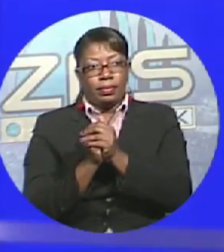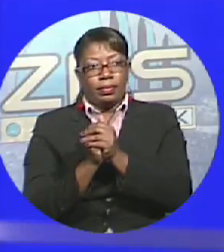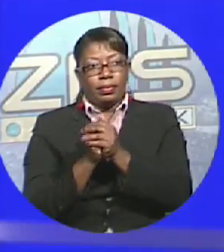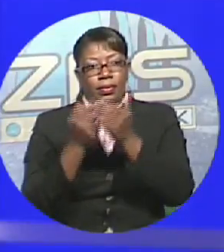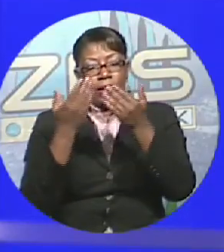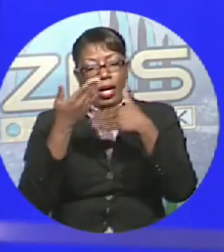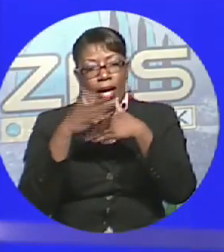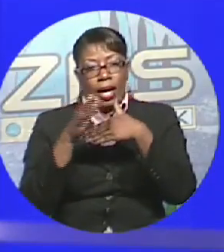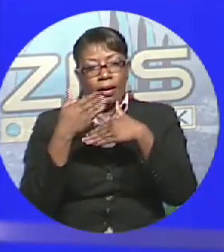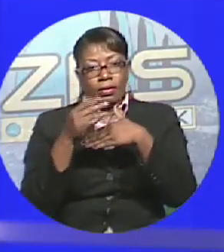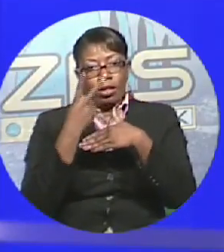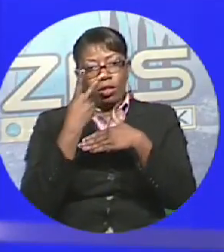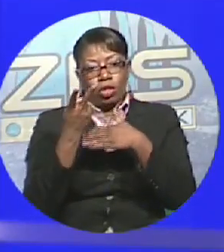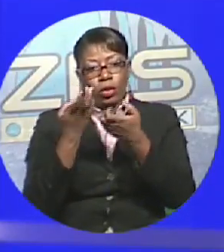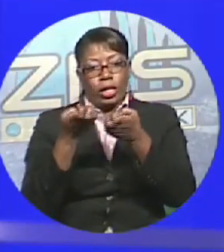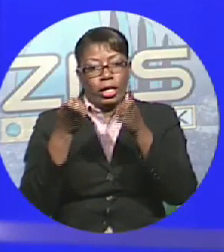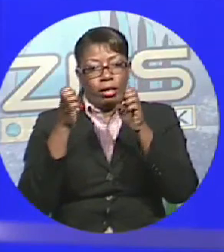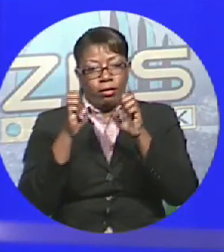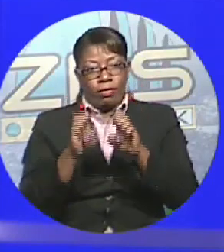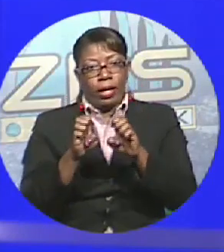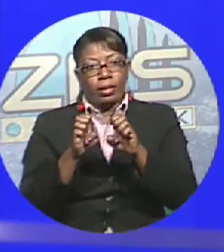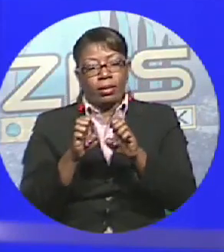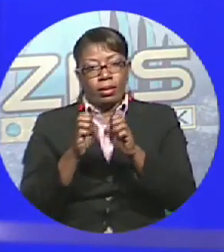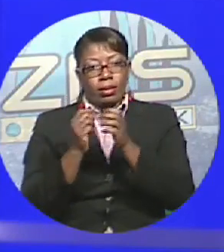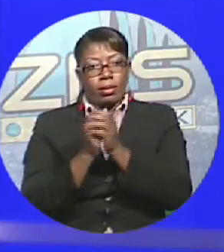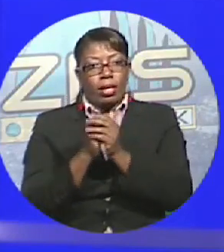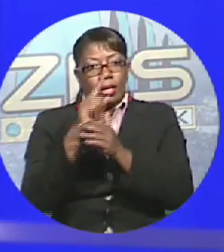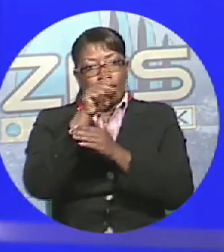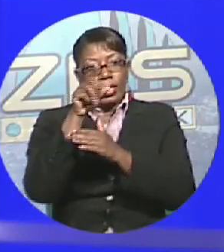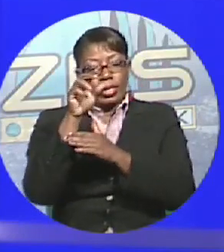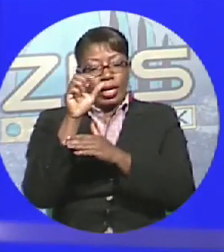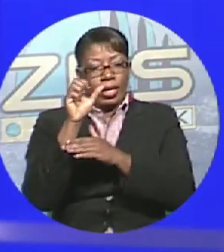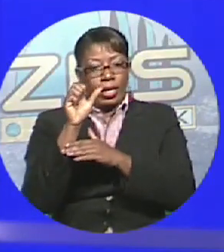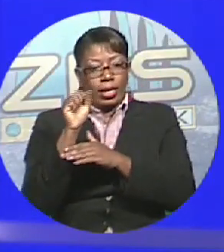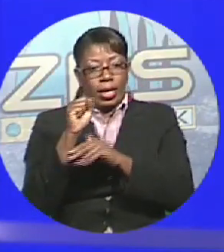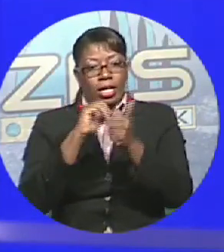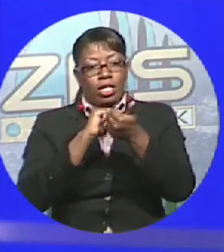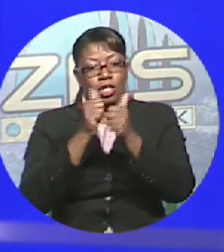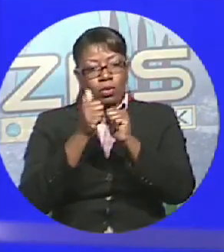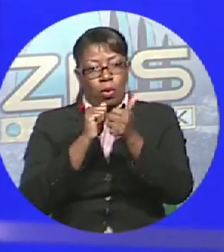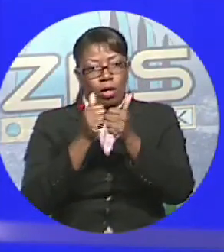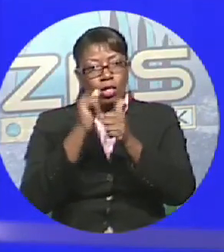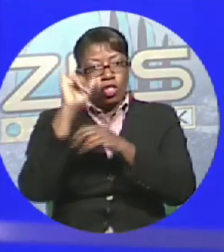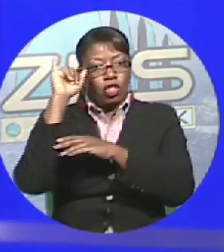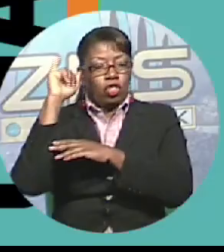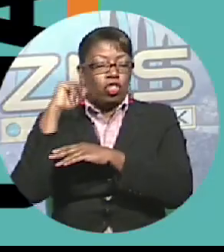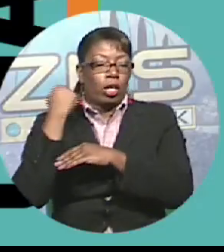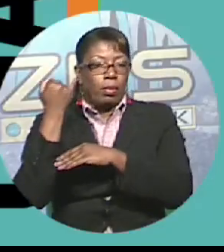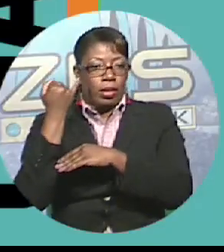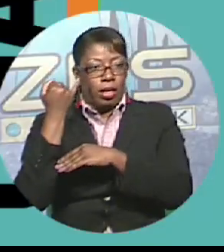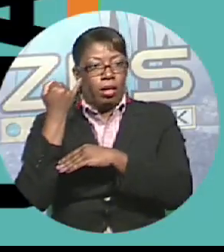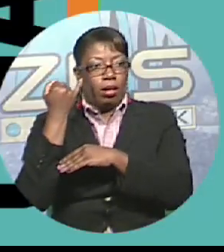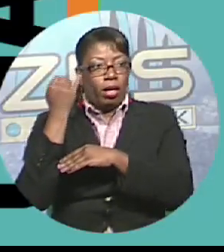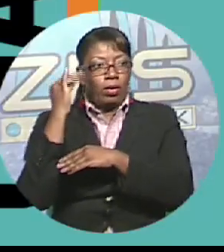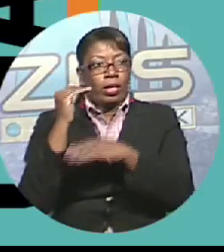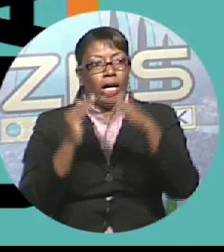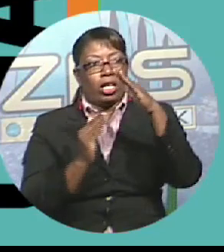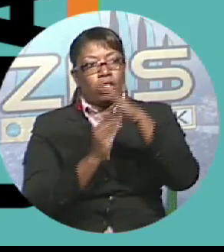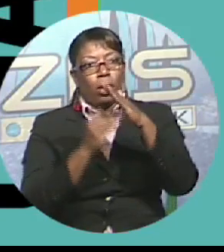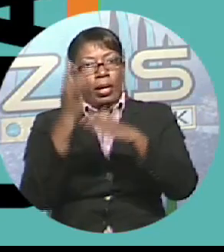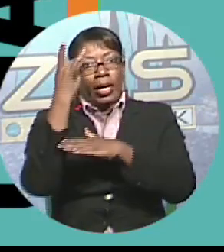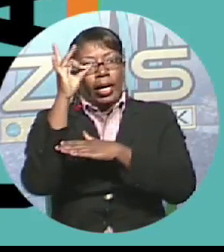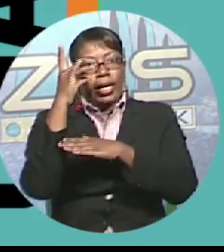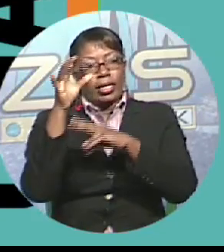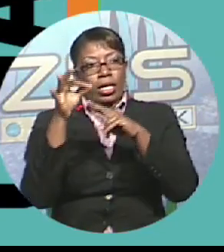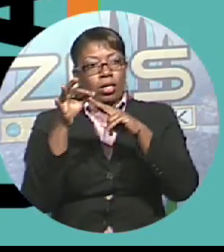Now, after 2 events, these are the standings in the ZNS Sports Challenge. Jimenita and Jared, Team Purple, they're on top with 18